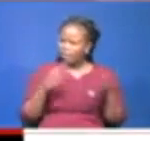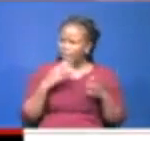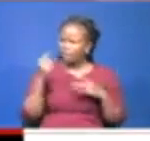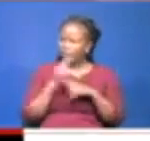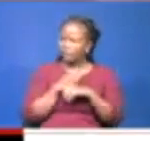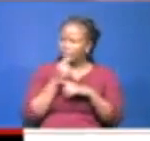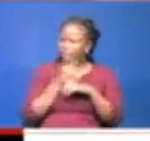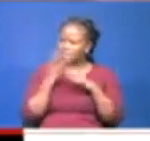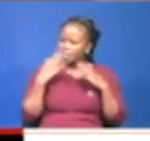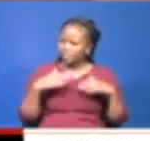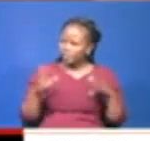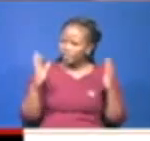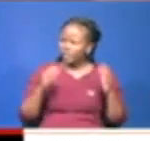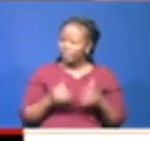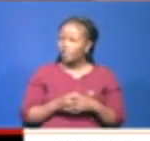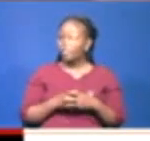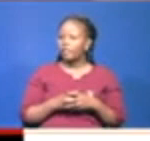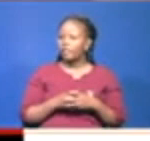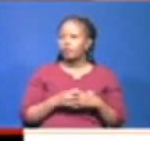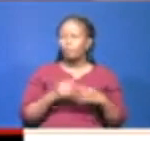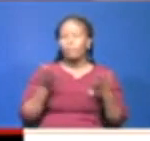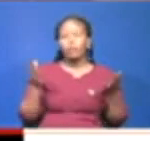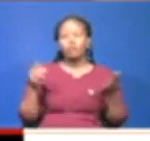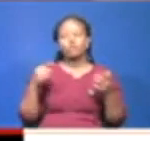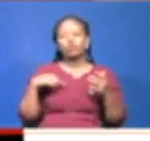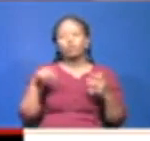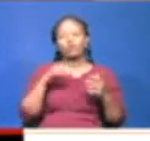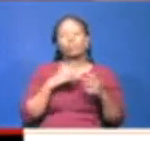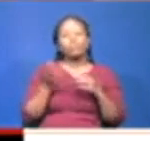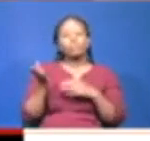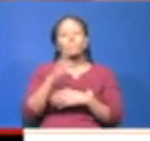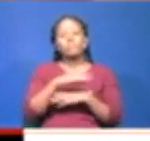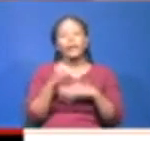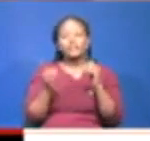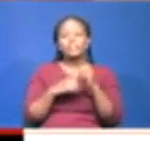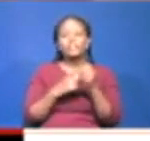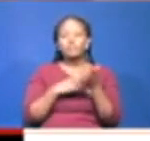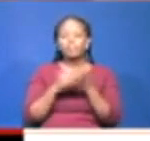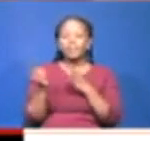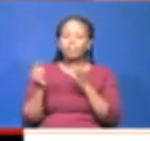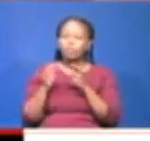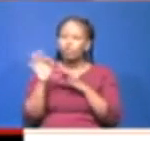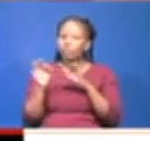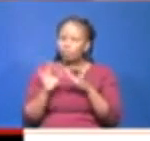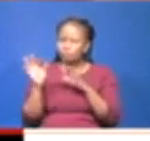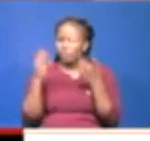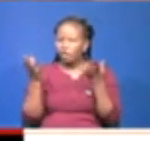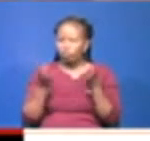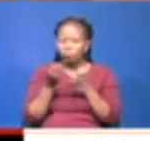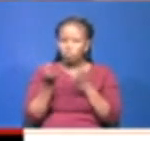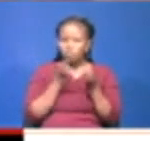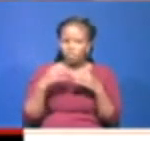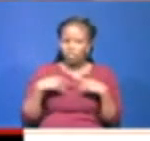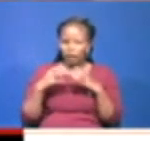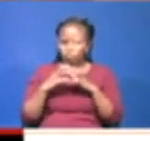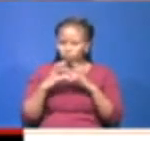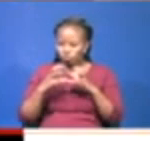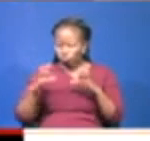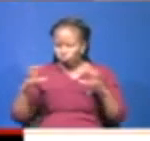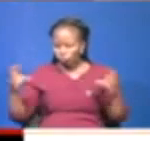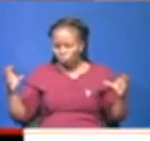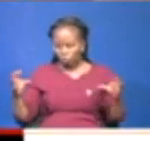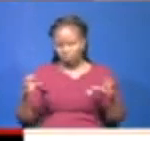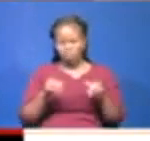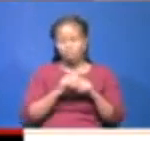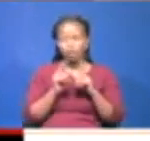done? I want to be able to come back here 6 months after that and tell you their businesses grew at least 20%. Mm-hmm. That's what we're after. And if each of